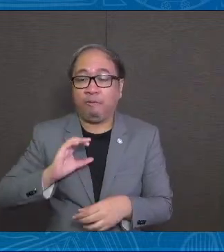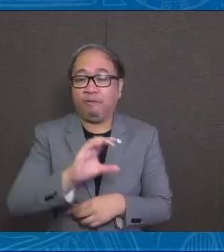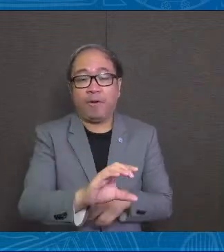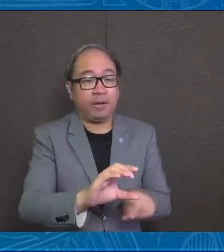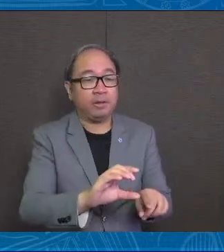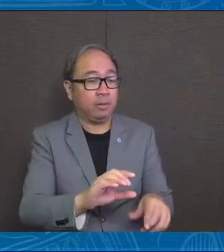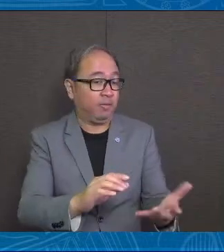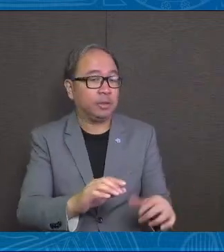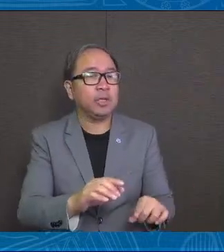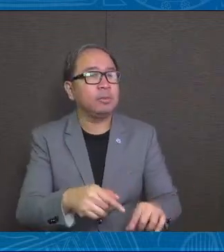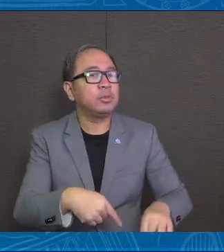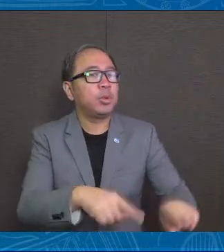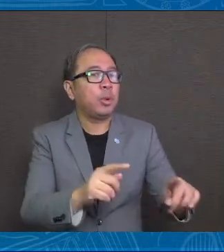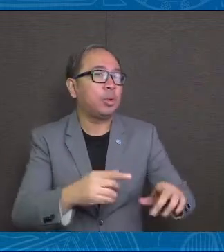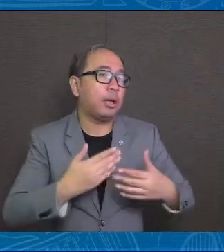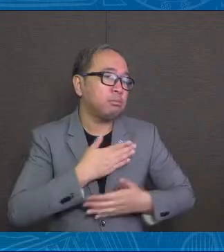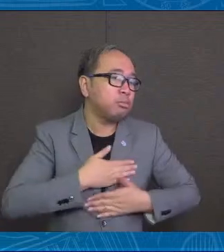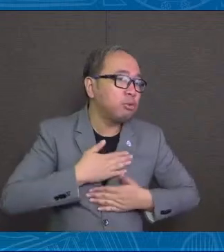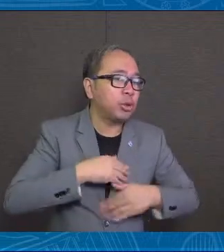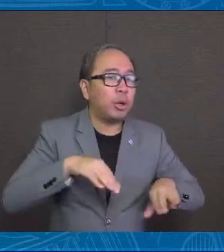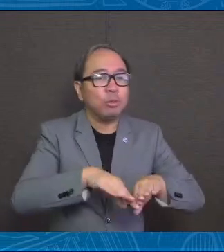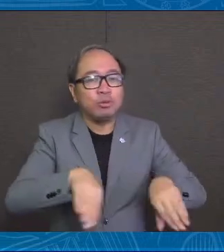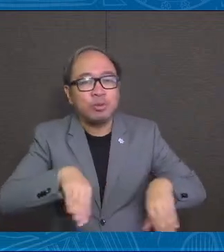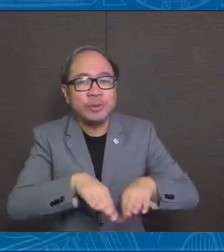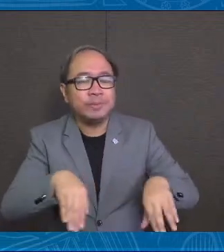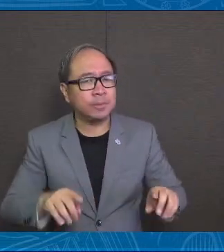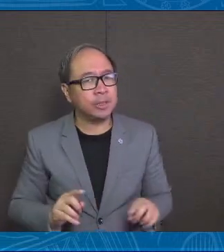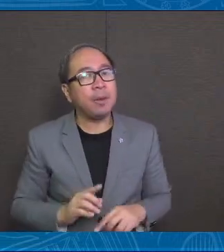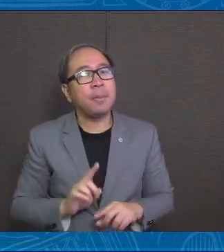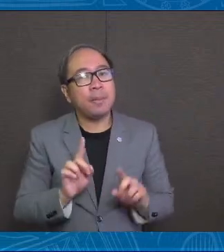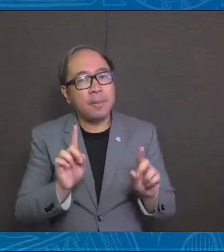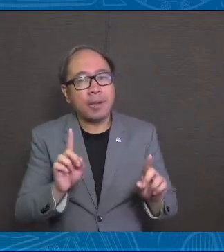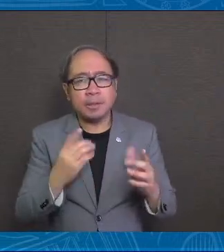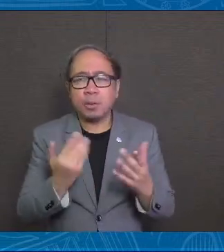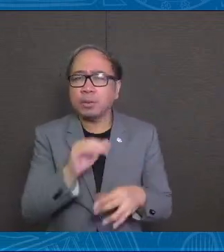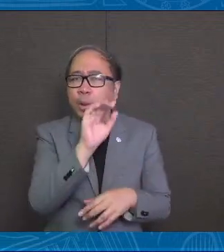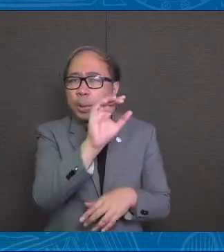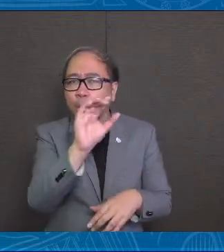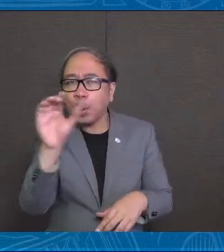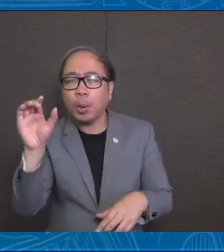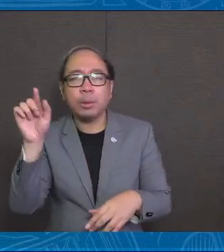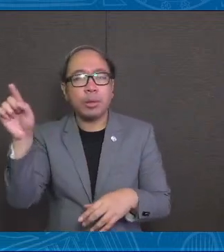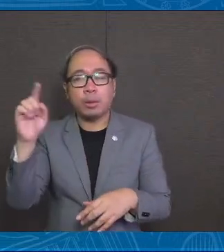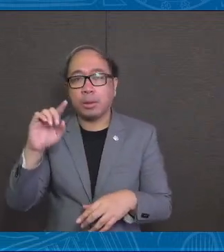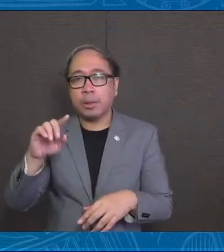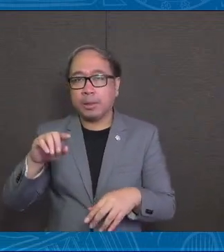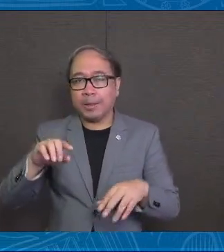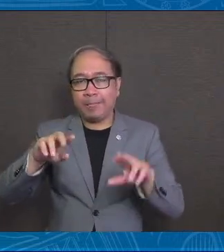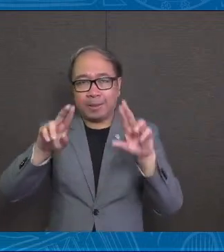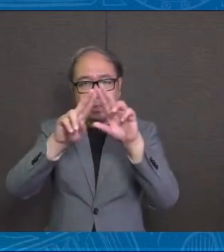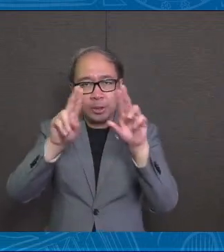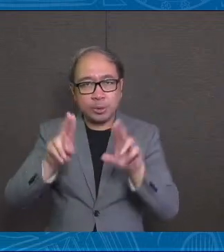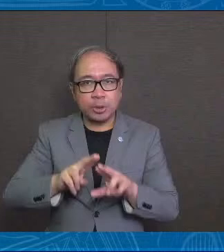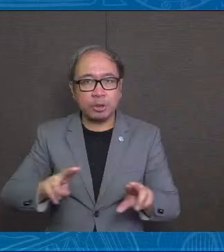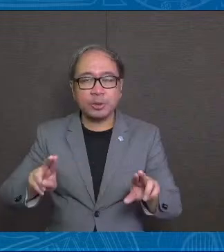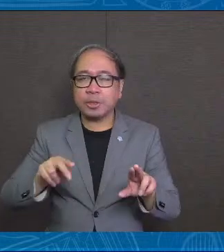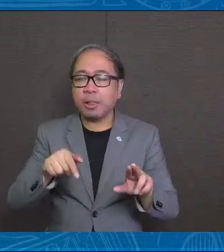it's important. So that's why I would like to call on our development and international partners to help